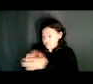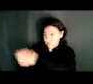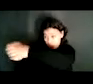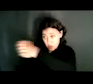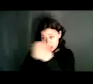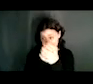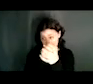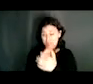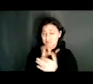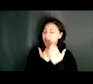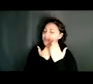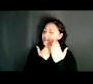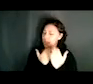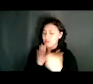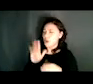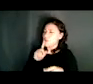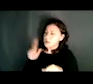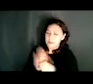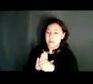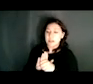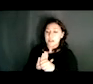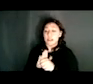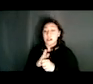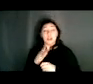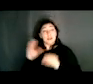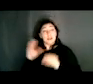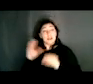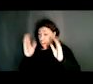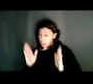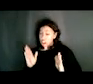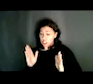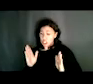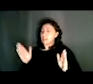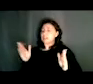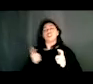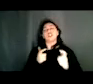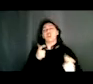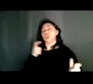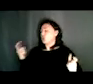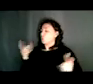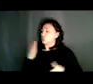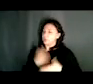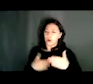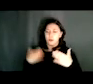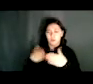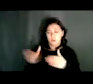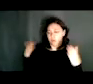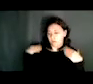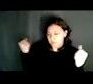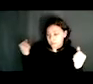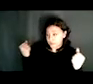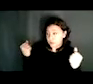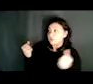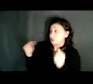Now, teaching is a core part of the School of Public Health's mission. Through teaching, the School of Public Health trains the next